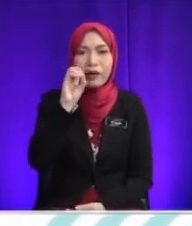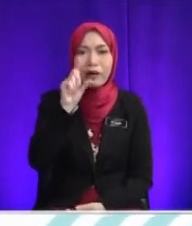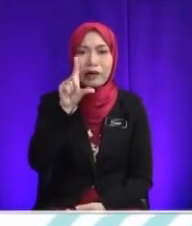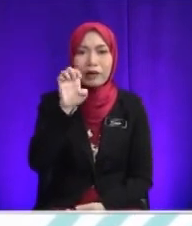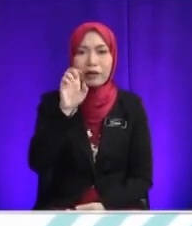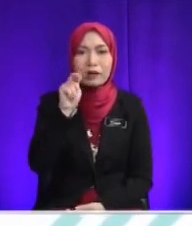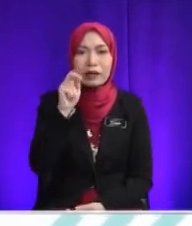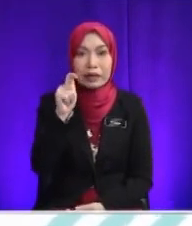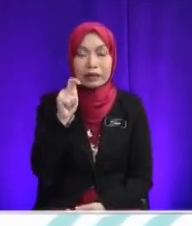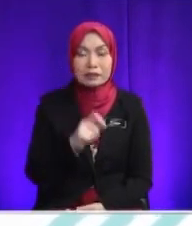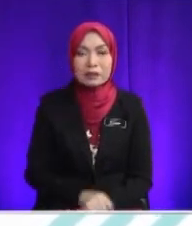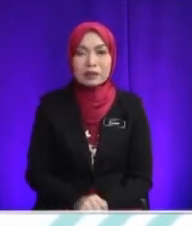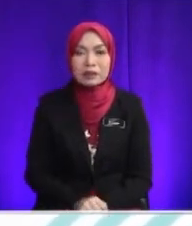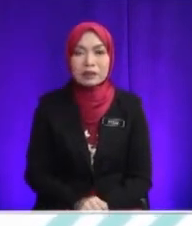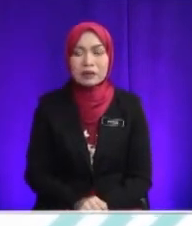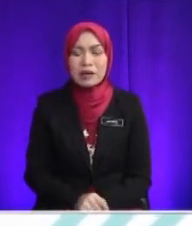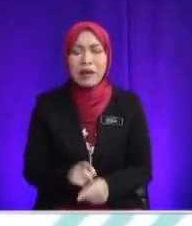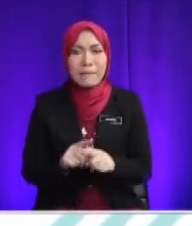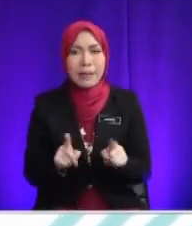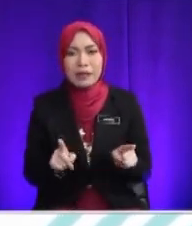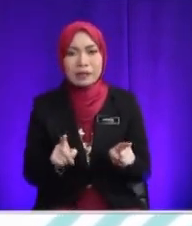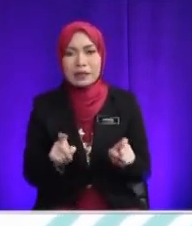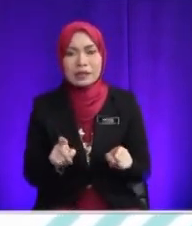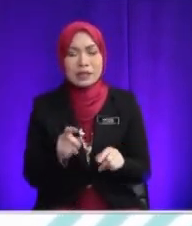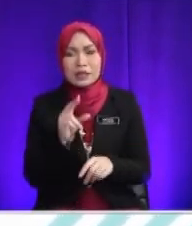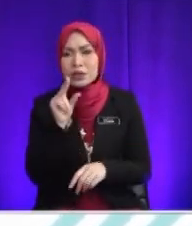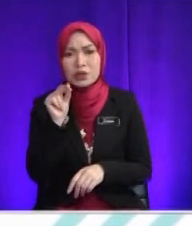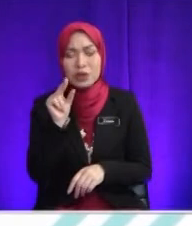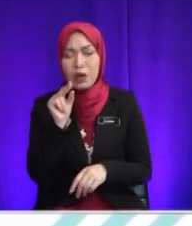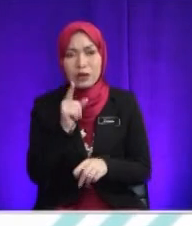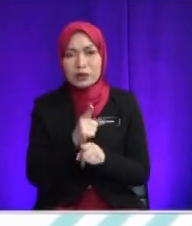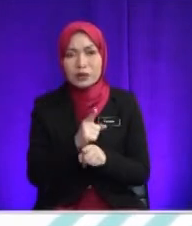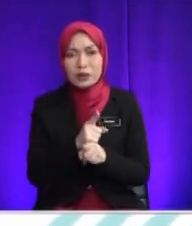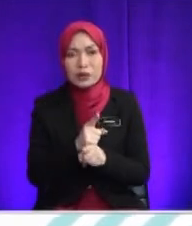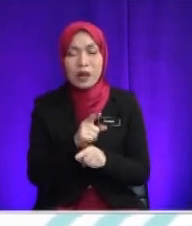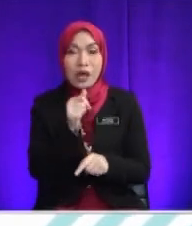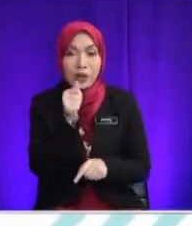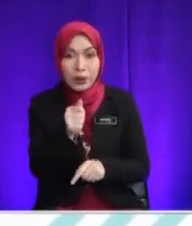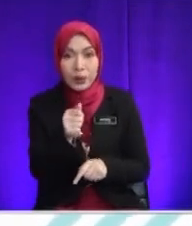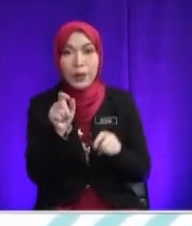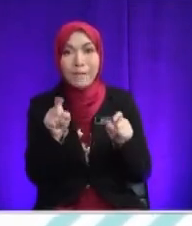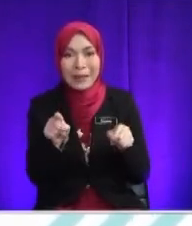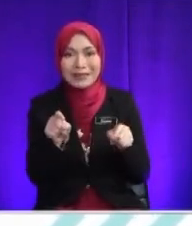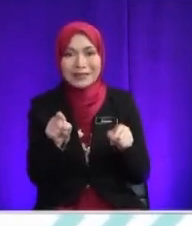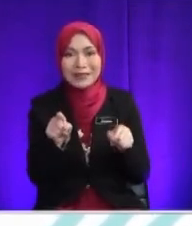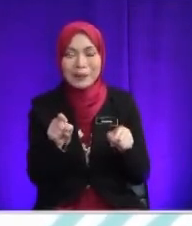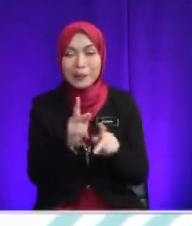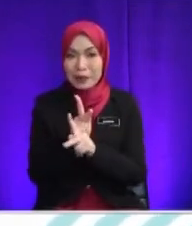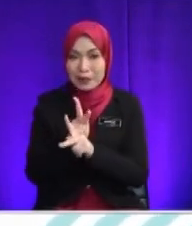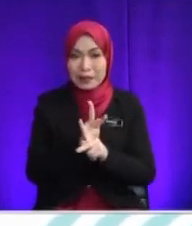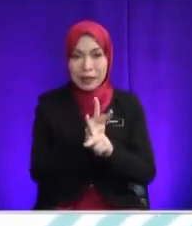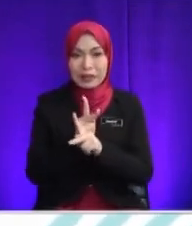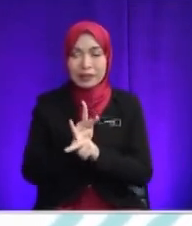So they should be extra careful. So, in the conversation, the man said that we need to keep our door